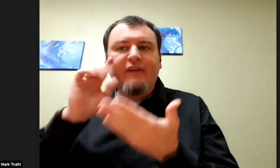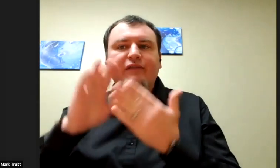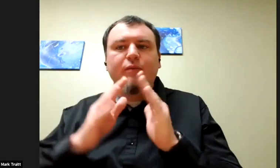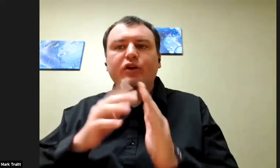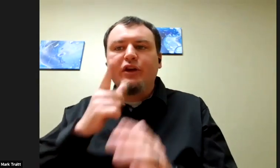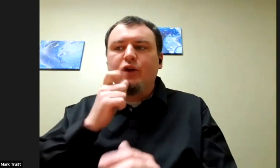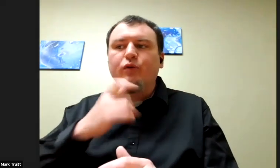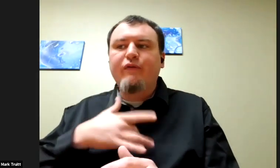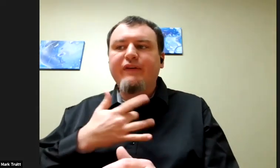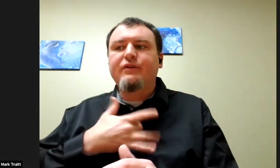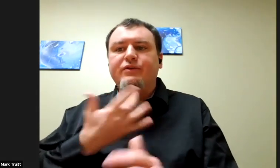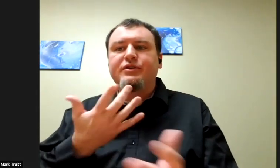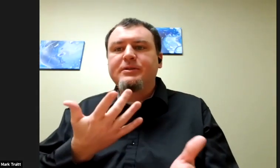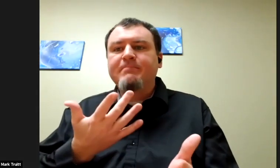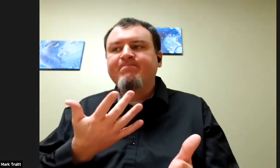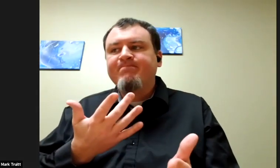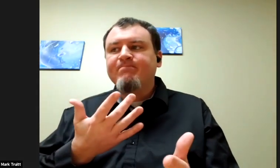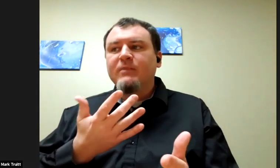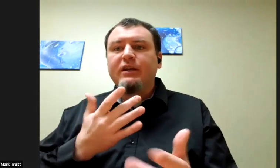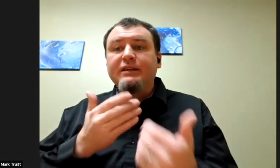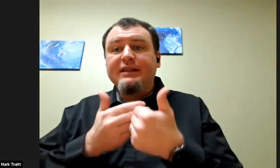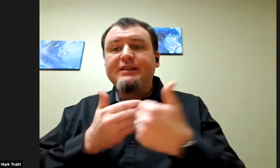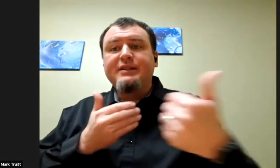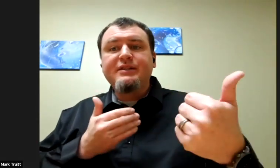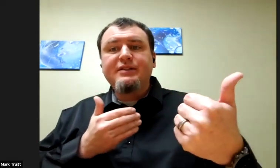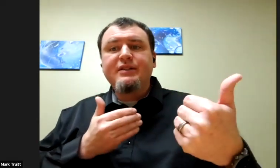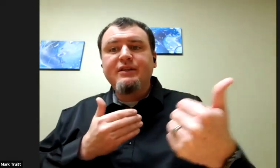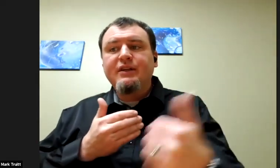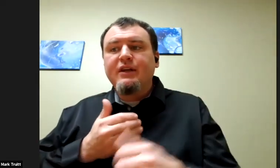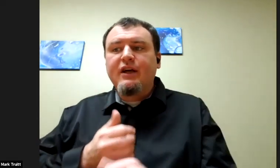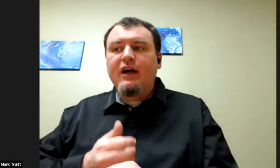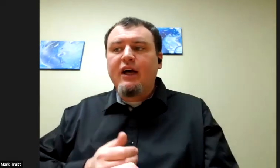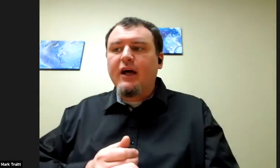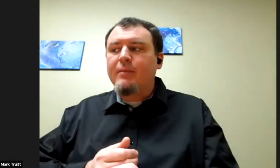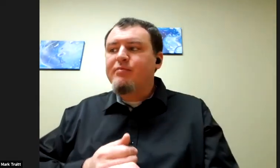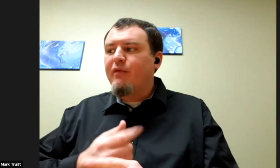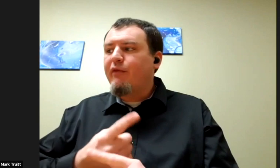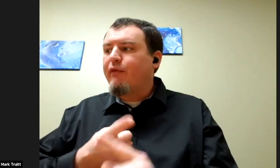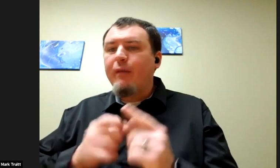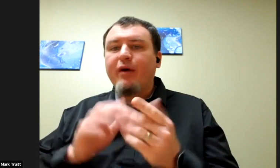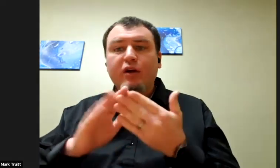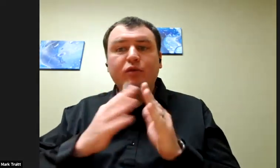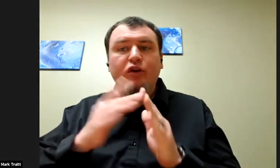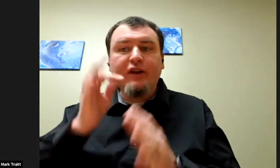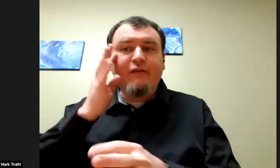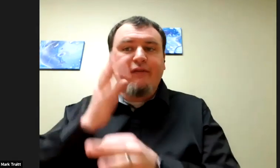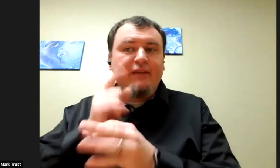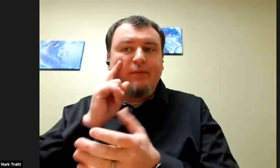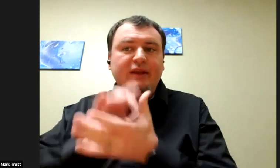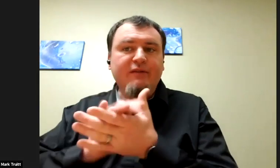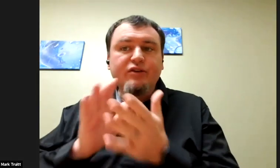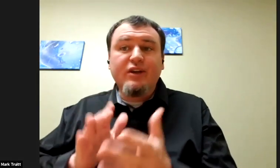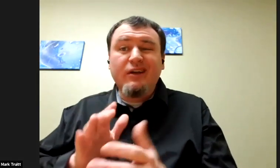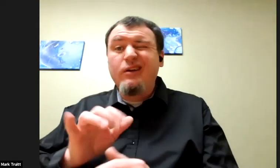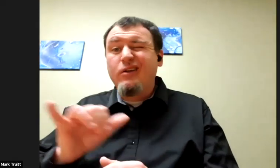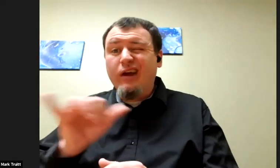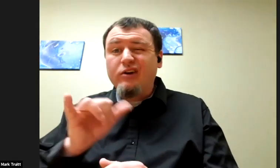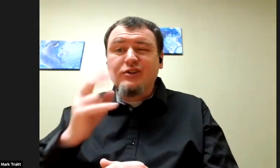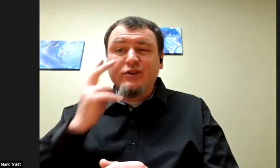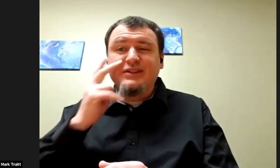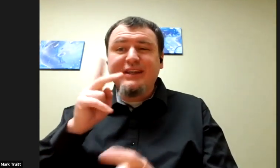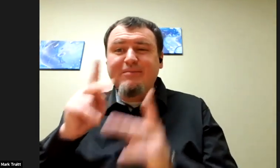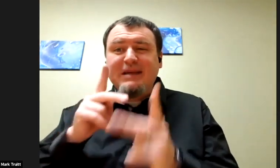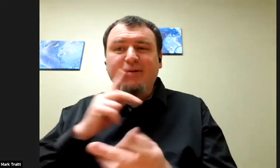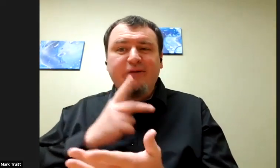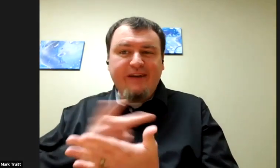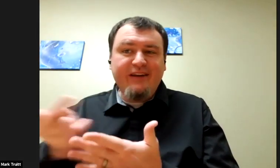part of the deaf community who feels distanced from a community of faith believers. They